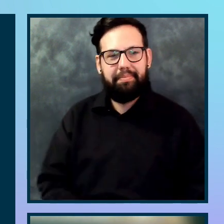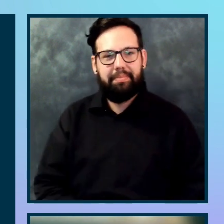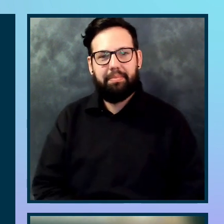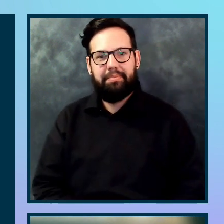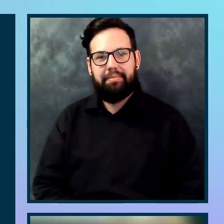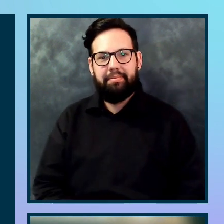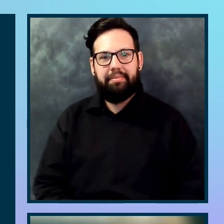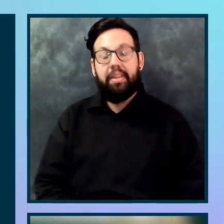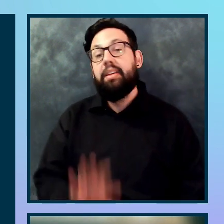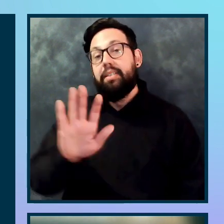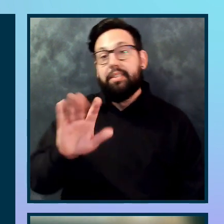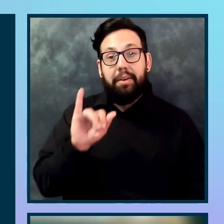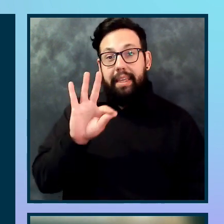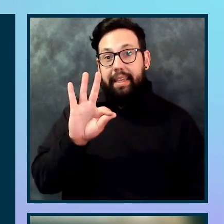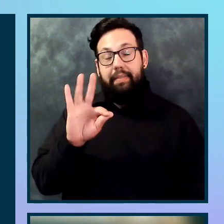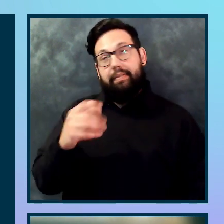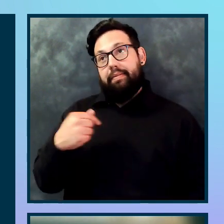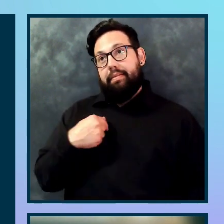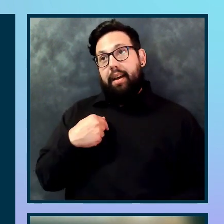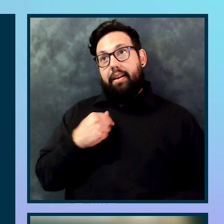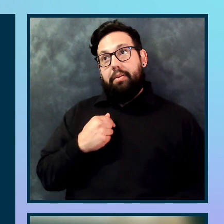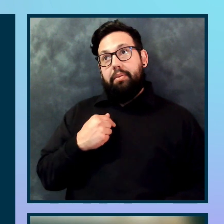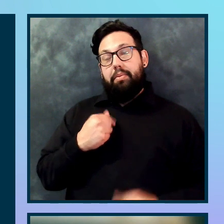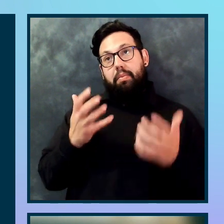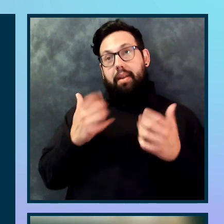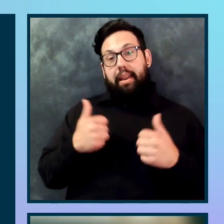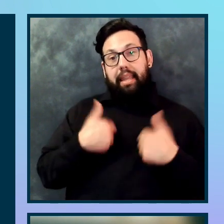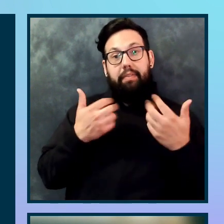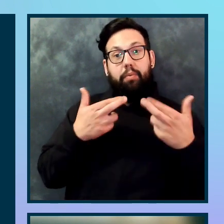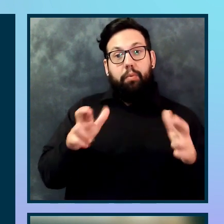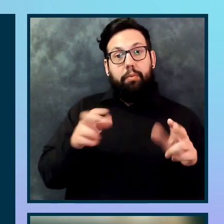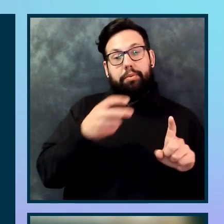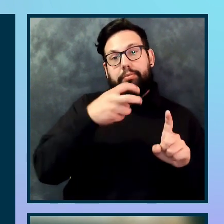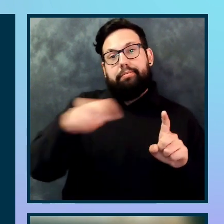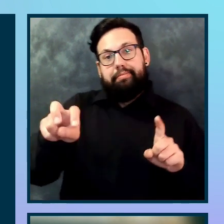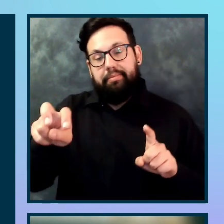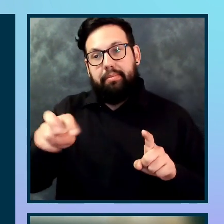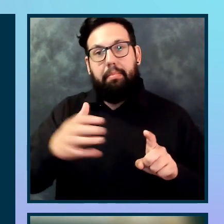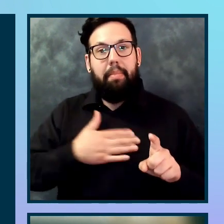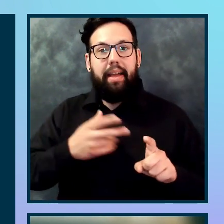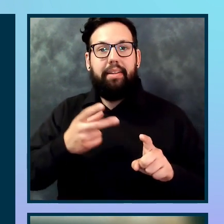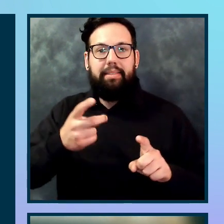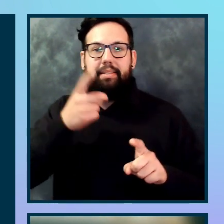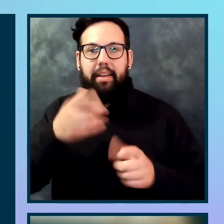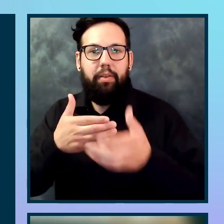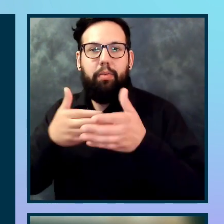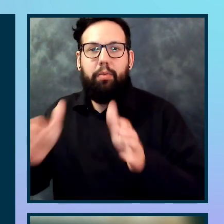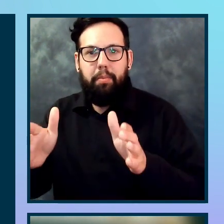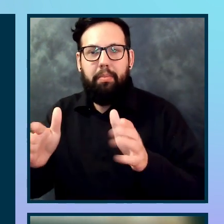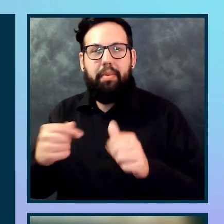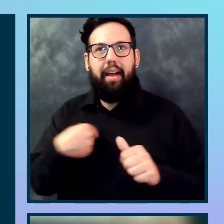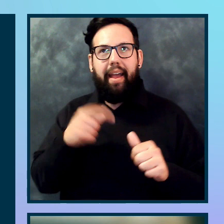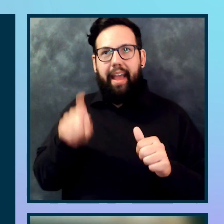So say that I want to go from my living room to my dining room. I'm going to have to go through each element in that room